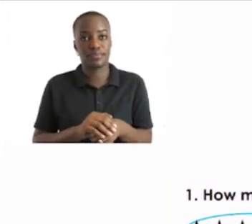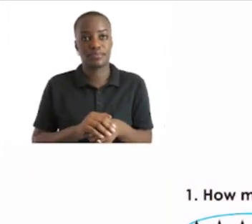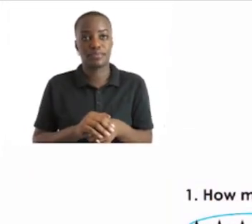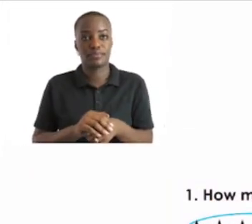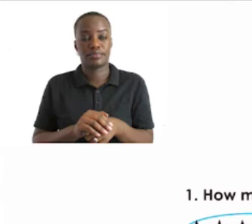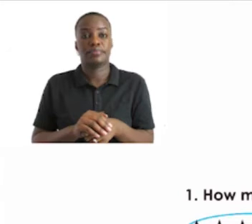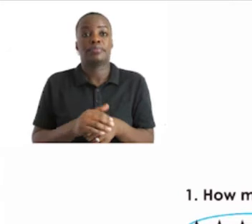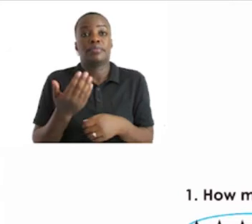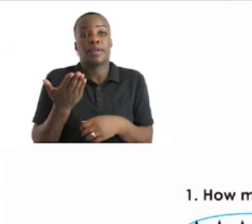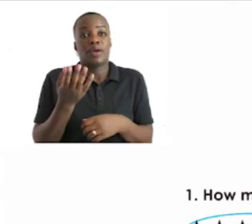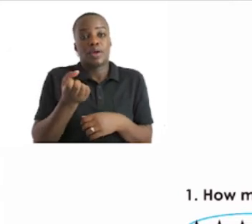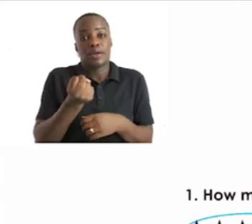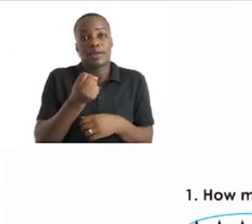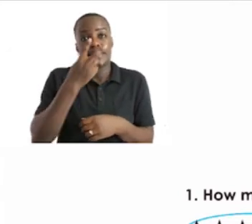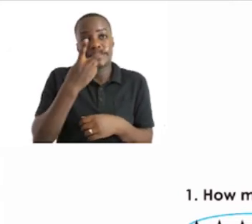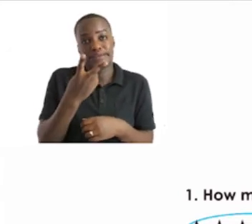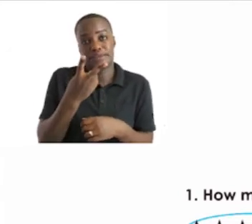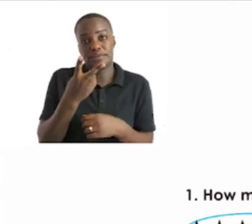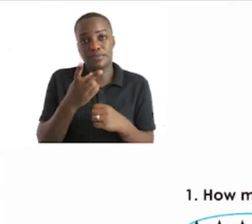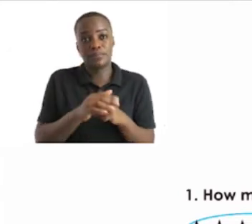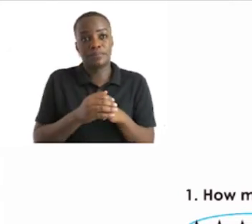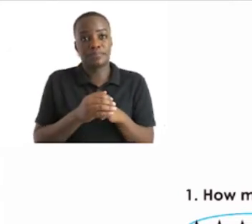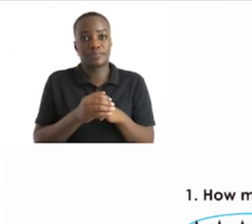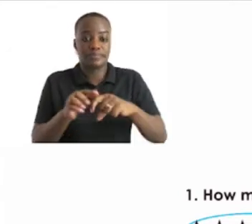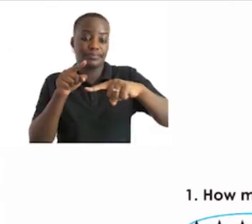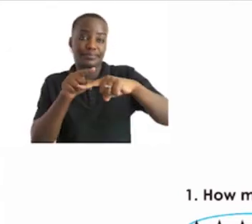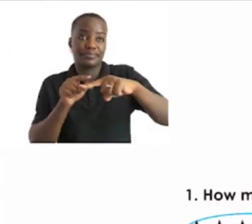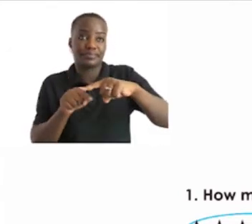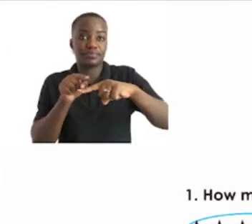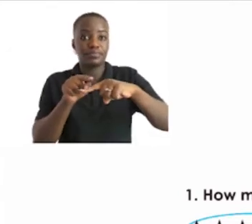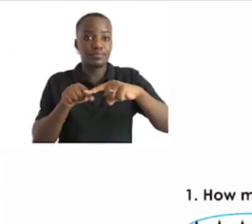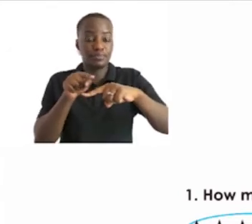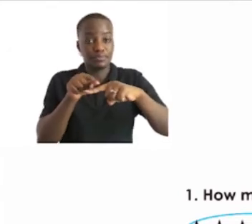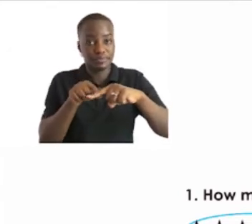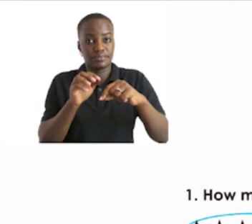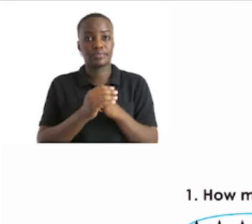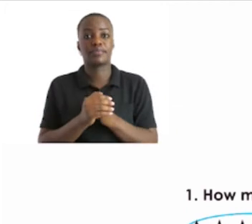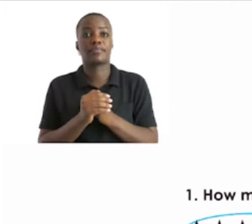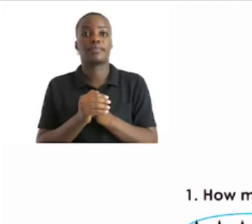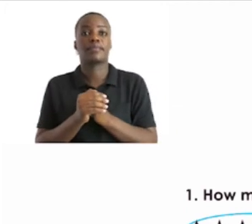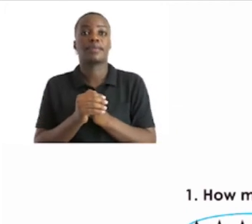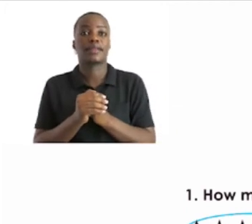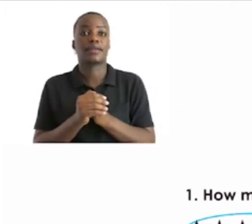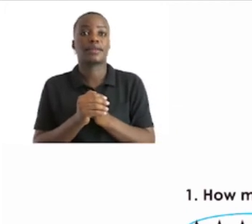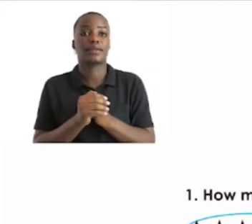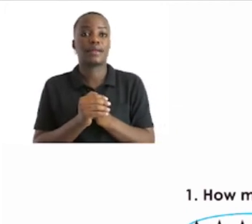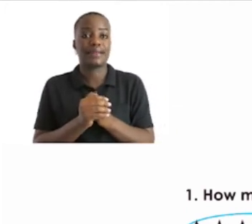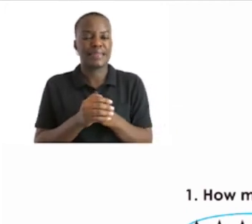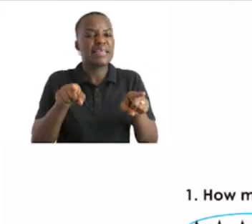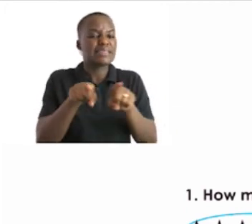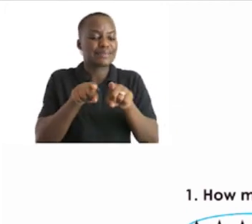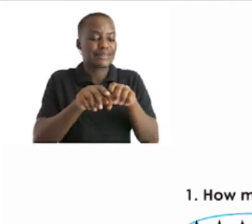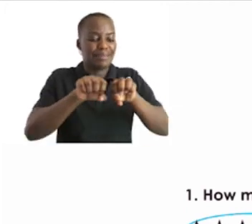On page 15, we can see that we have division. Now, to divide is to break apart